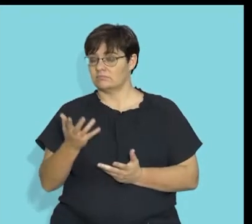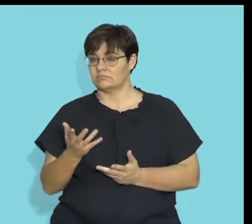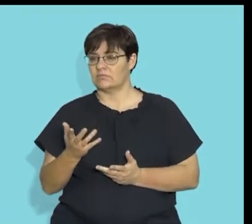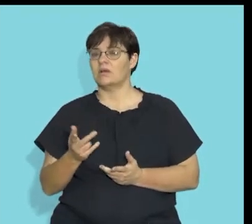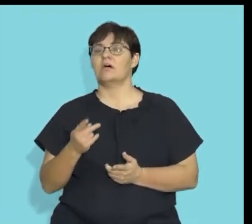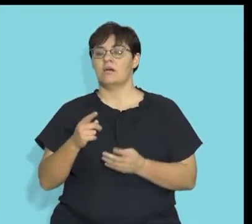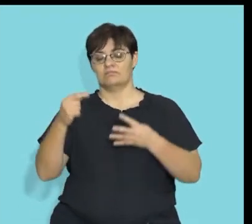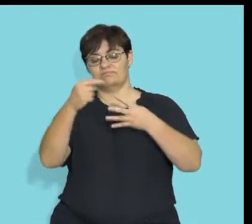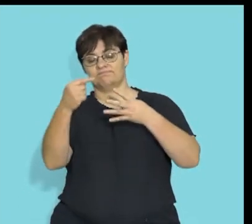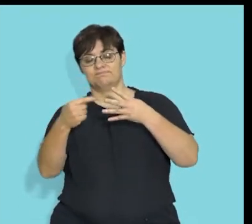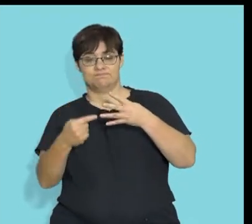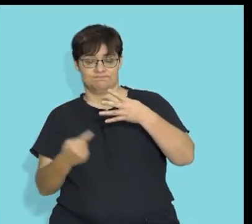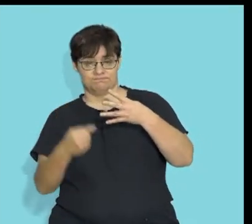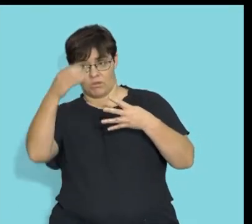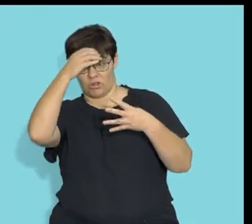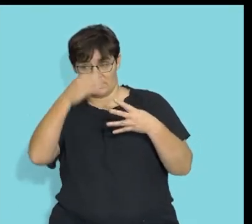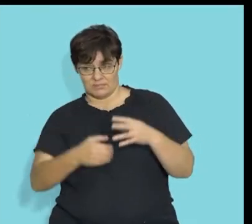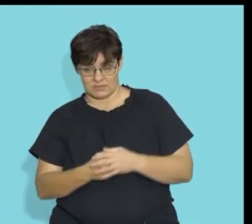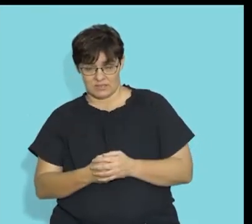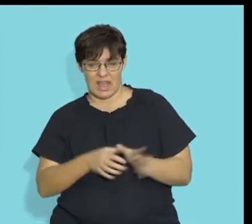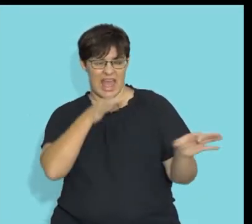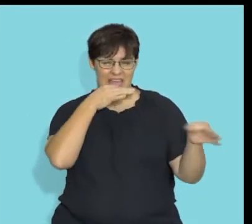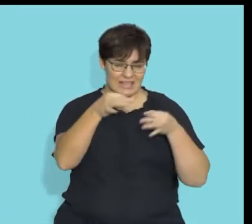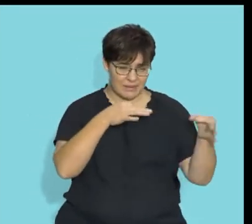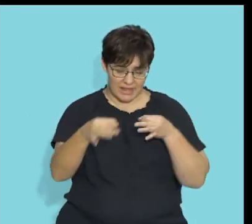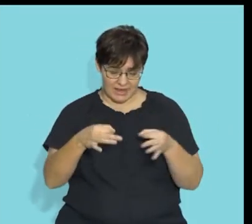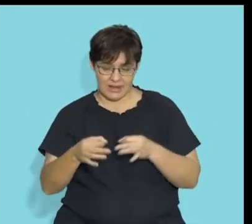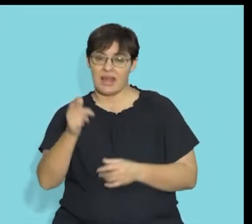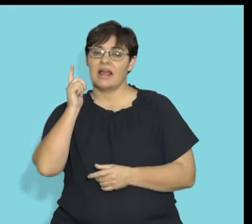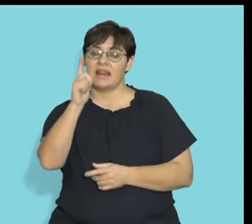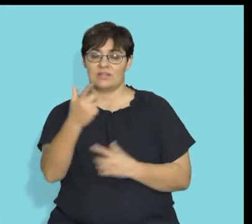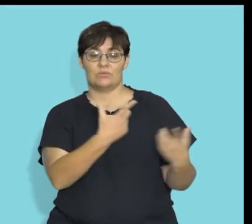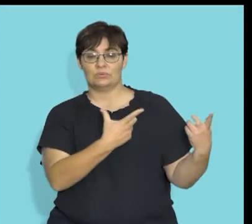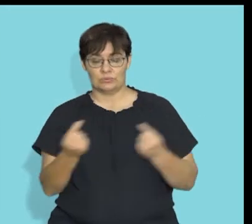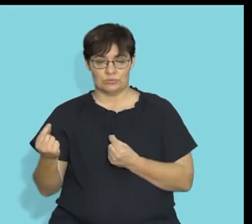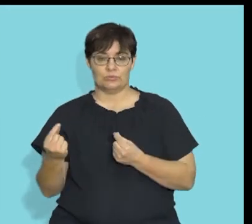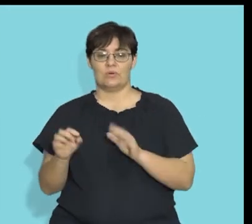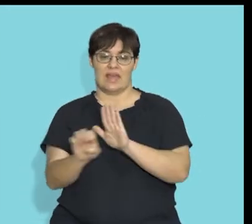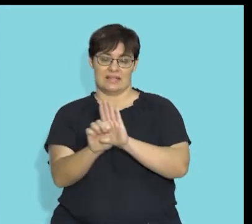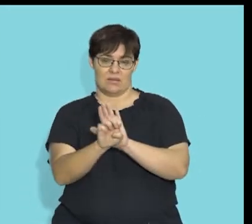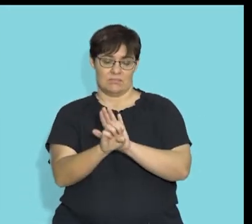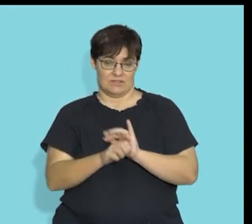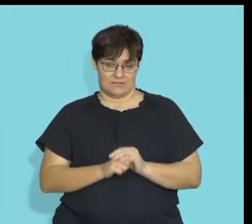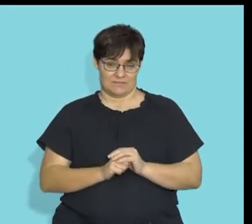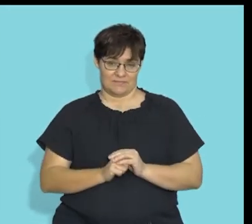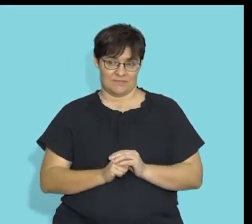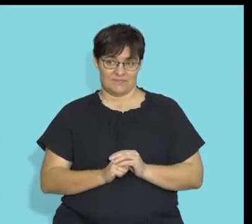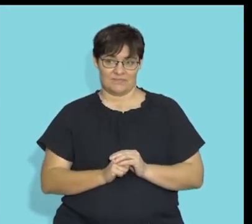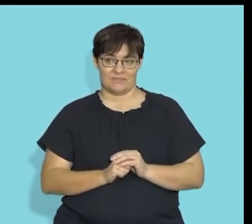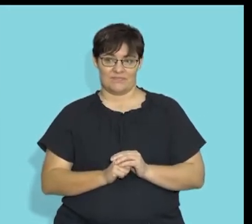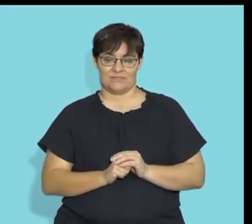So guys, I'm going to be going over each of these concepts, defining them, and then later on we will be doing some